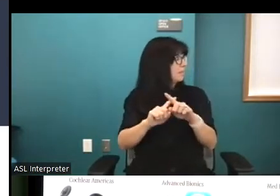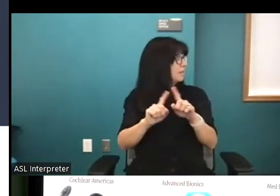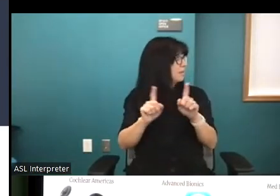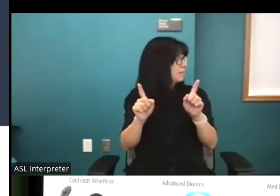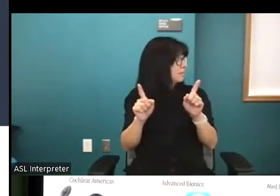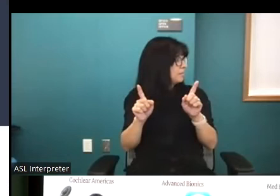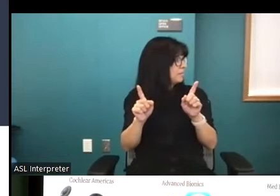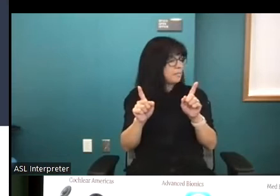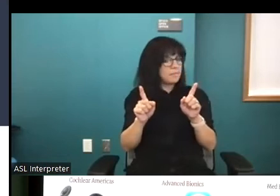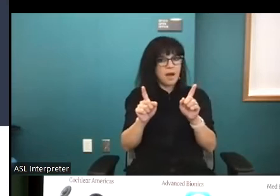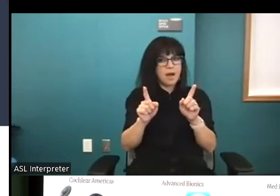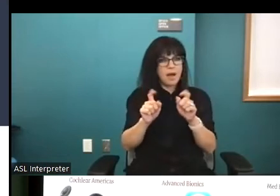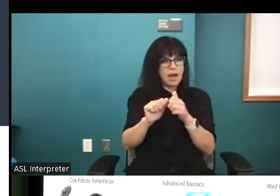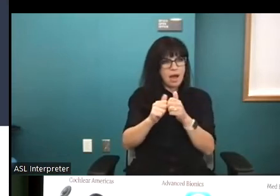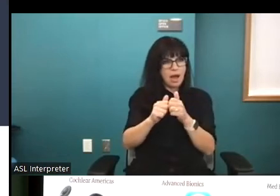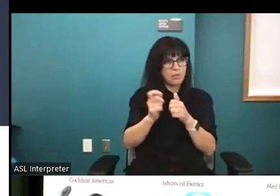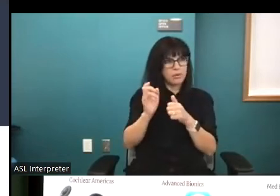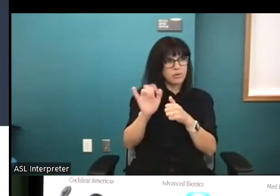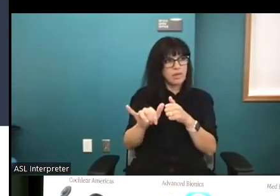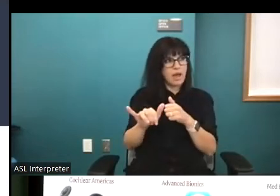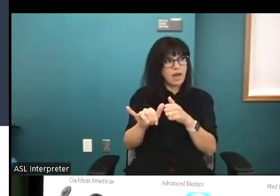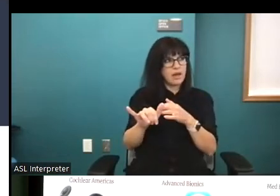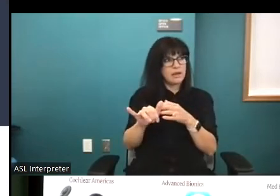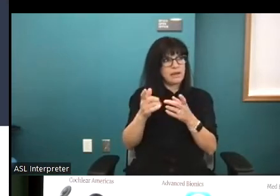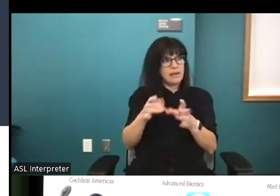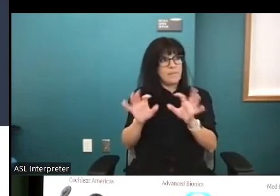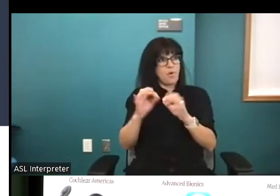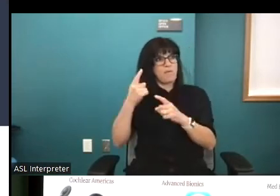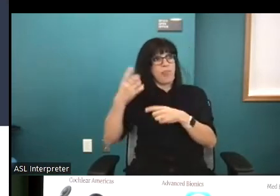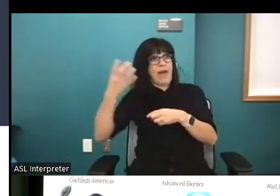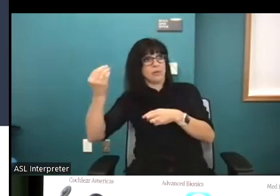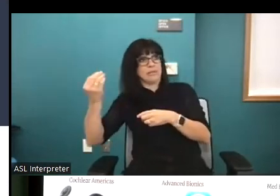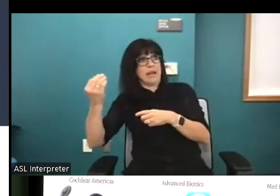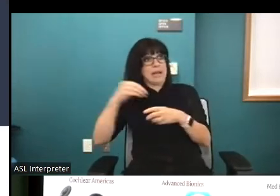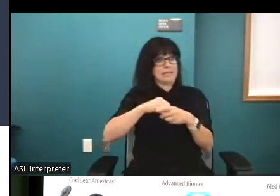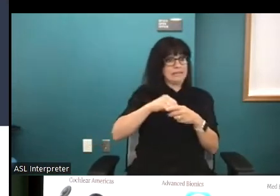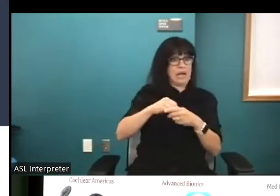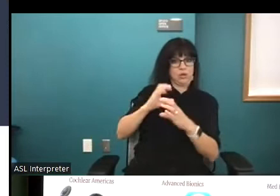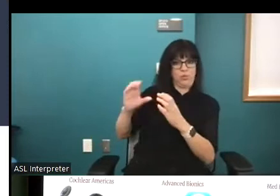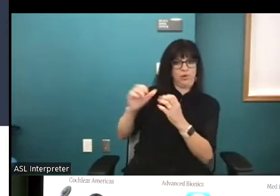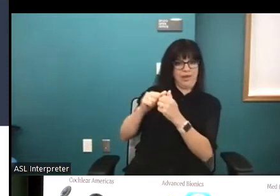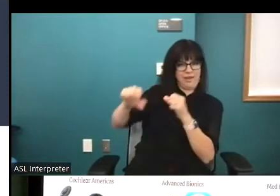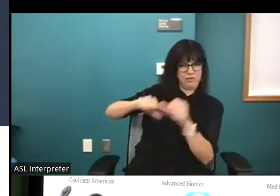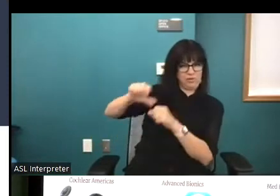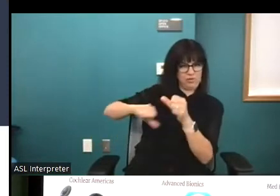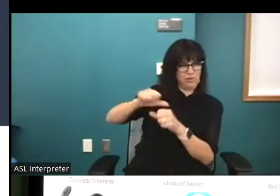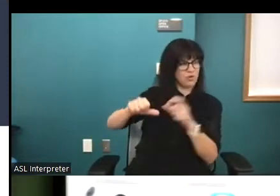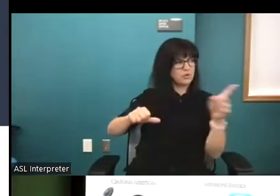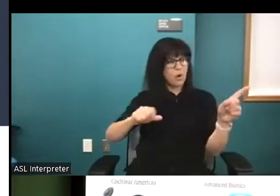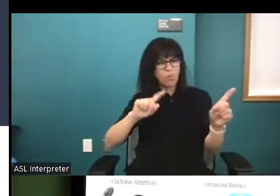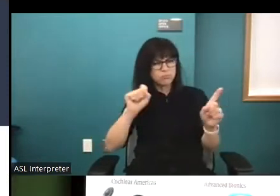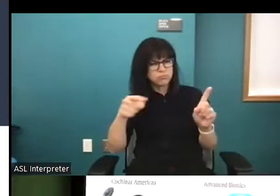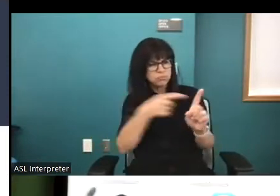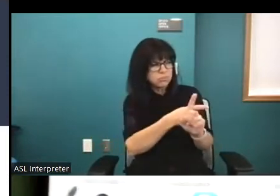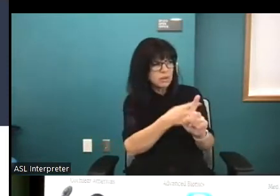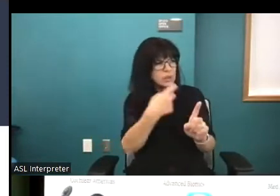that by, the outside has to communicate with the inside, and so that's what we're changing. Quick random question. Yes. Is there a reason there are